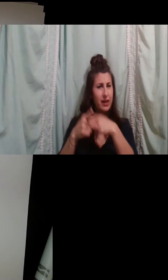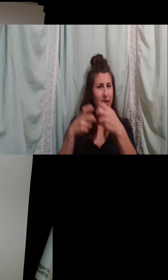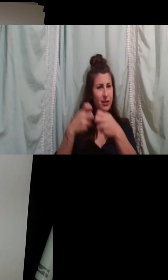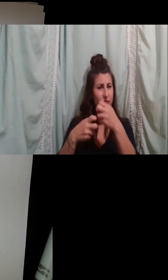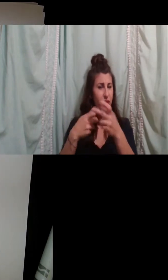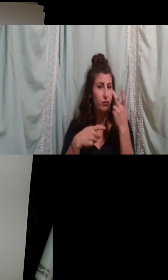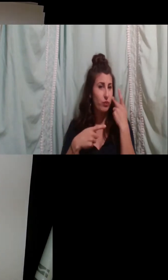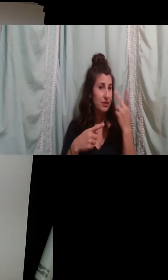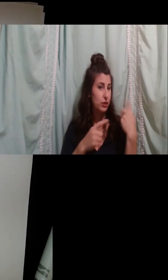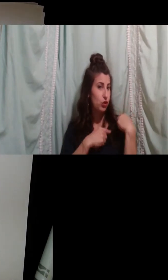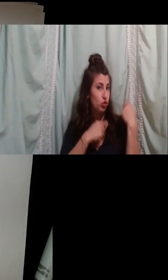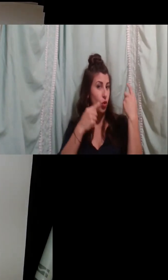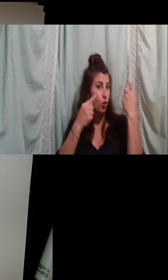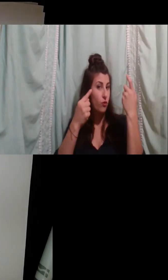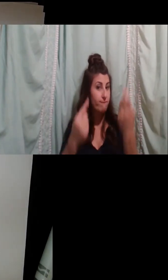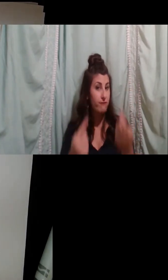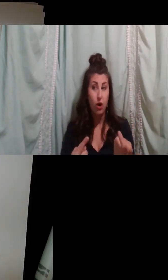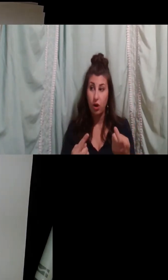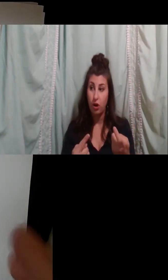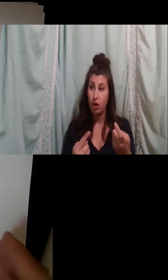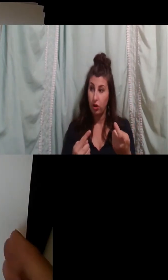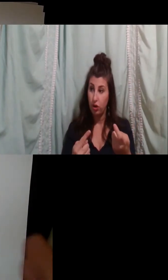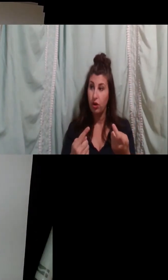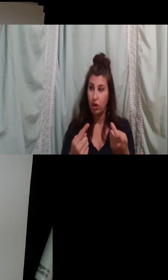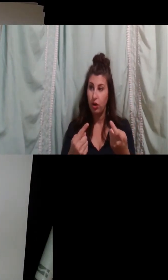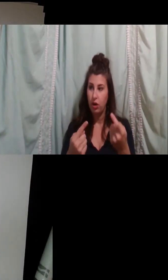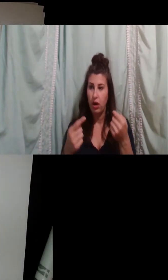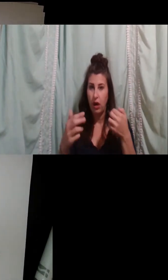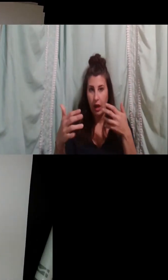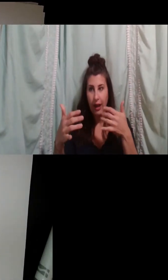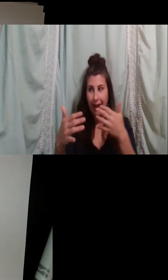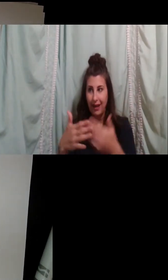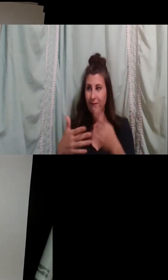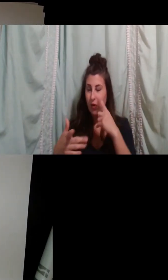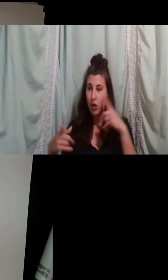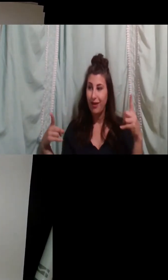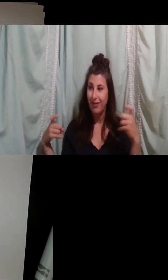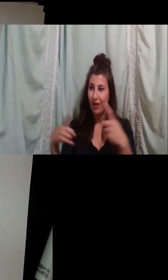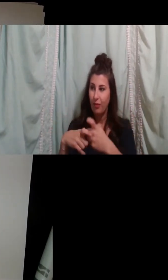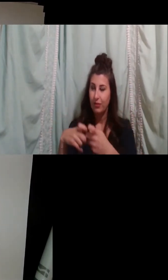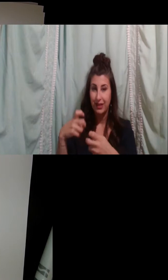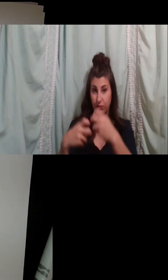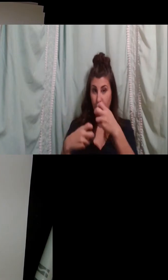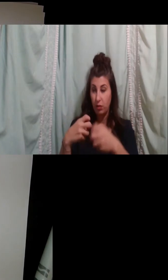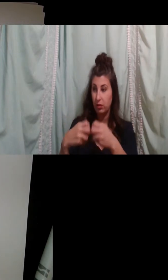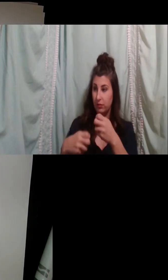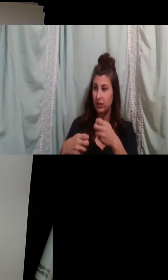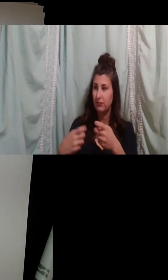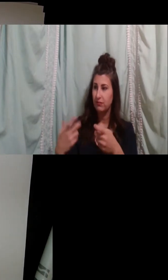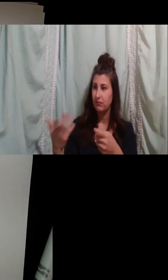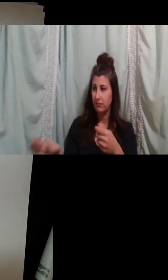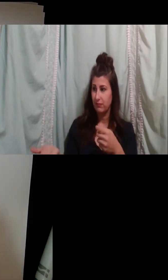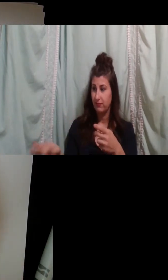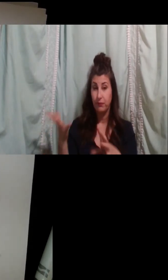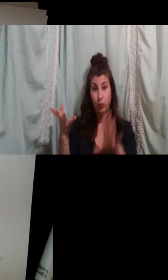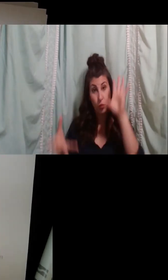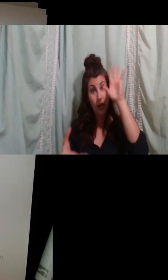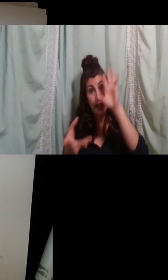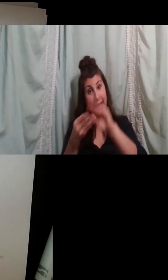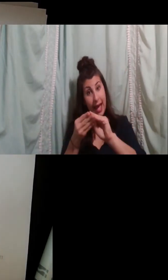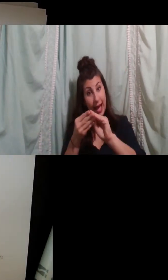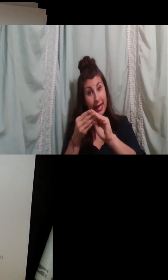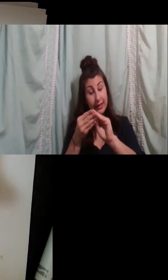of problems we have seen so far leading up to these complex problems, right? Where we